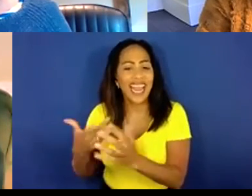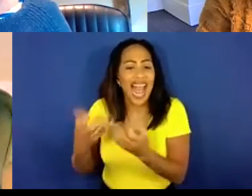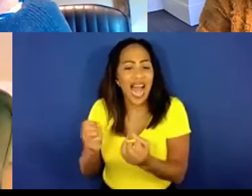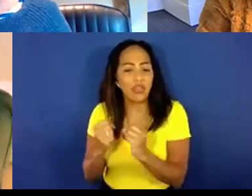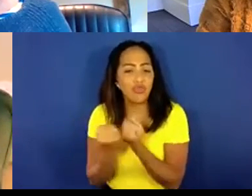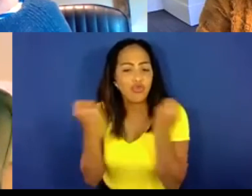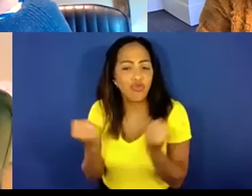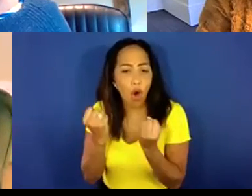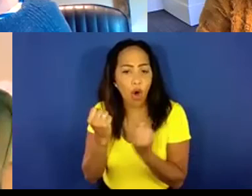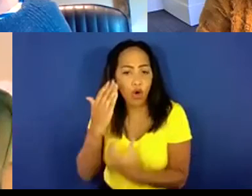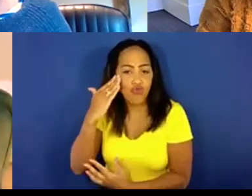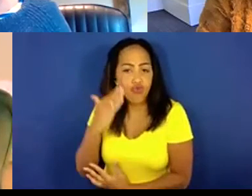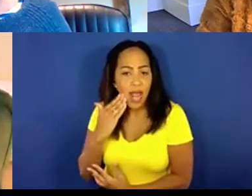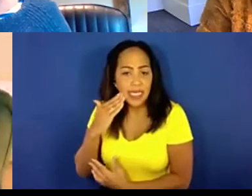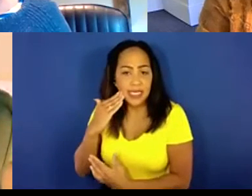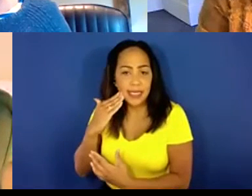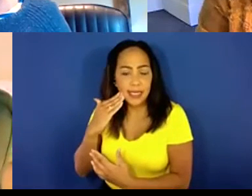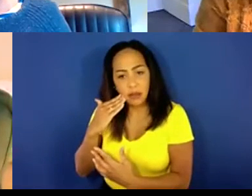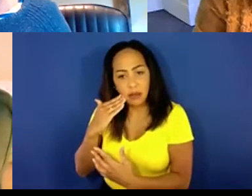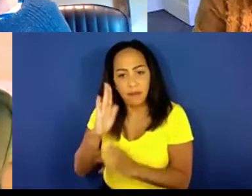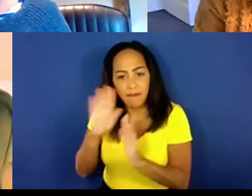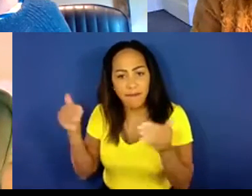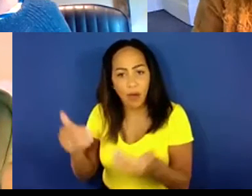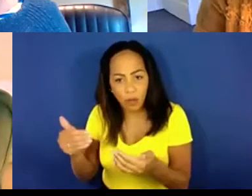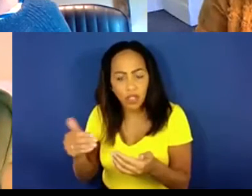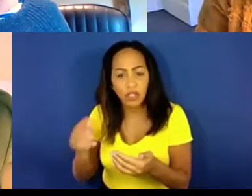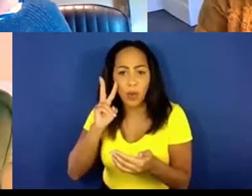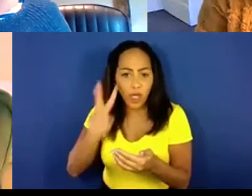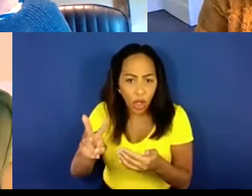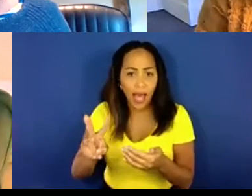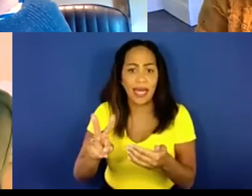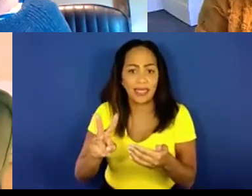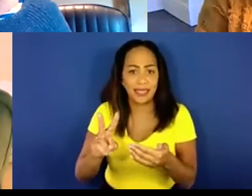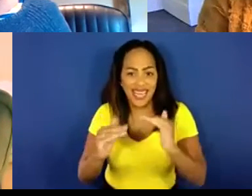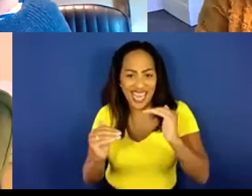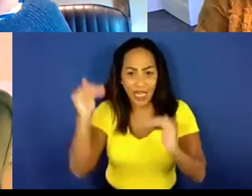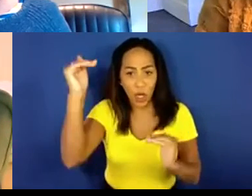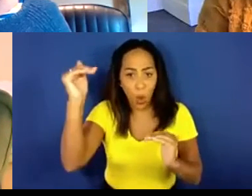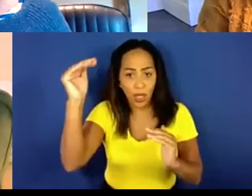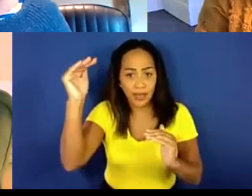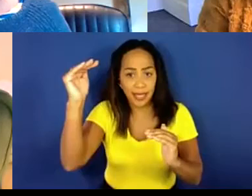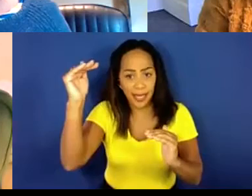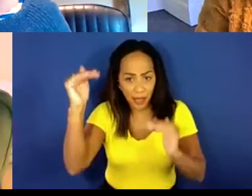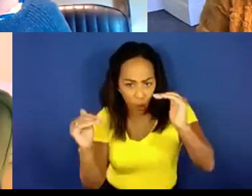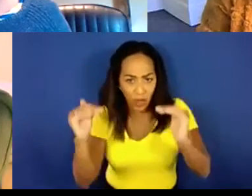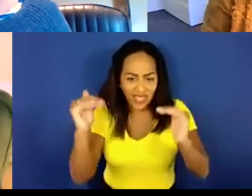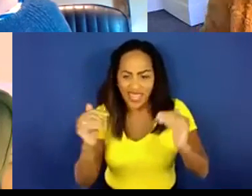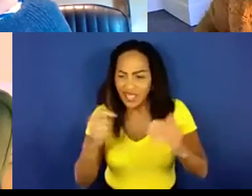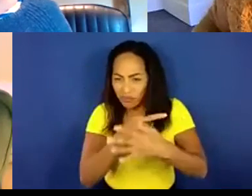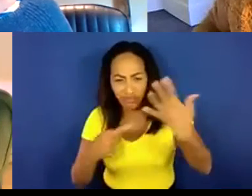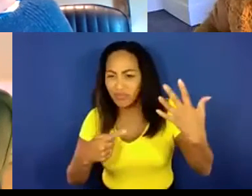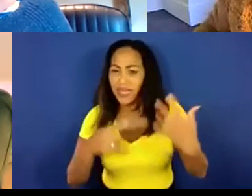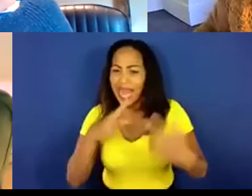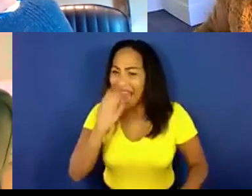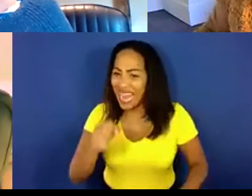all strands of inequality and equality, and cover all types of hate crime. So yeah, you know, Henry,